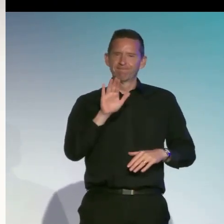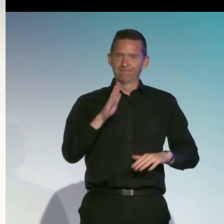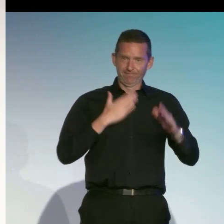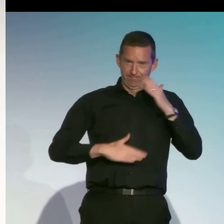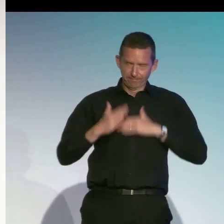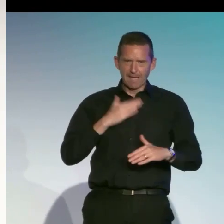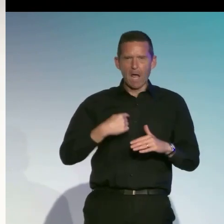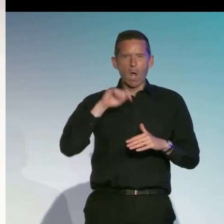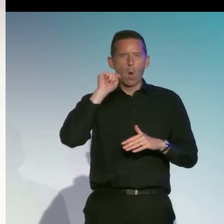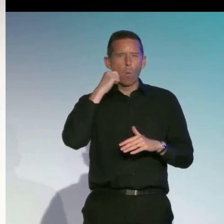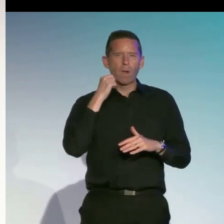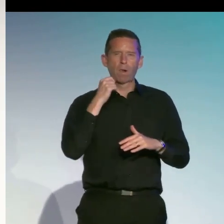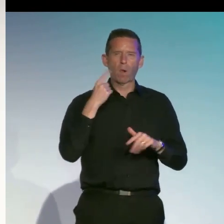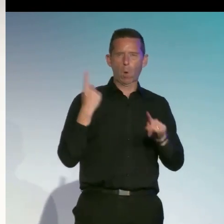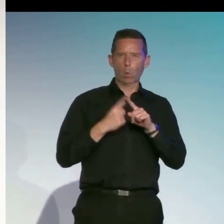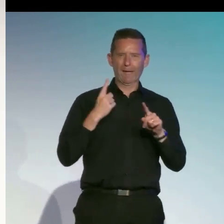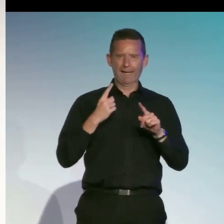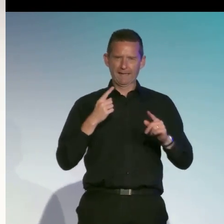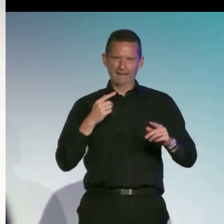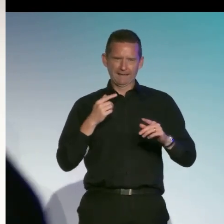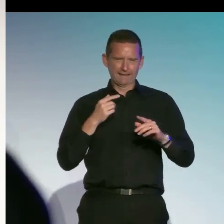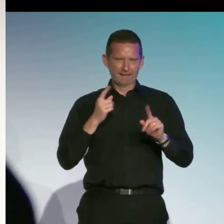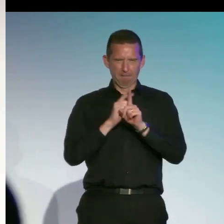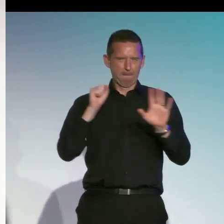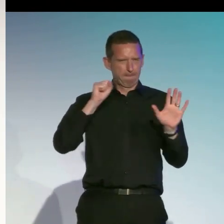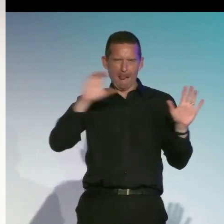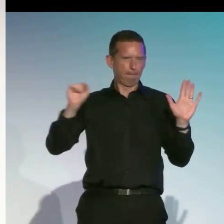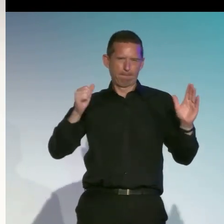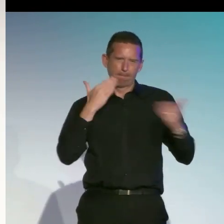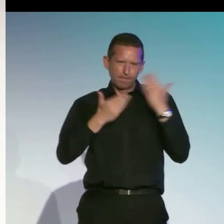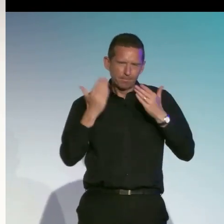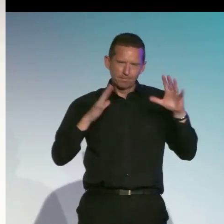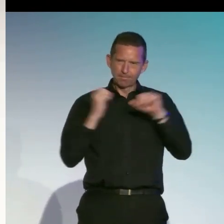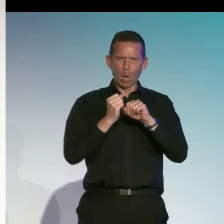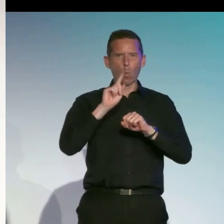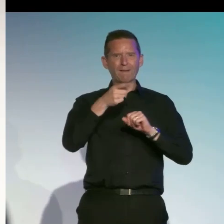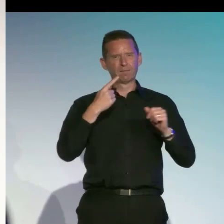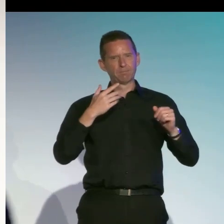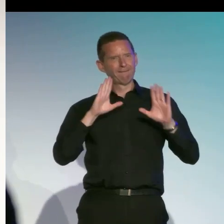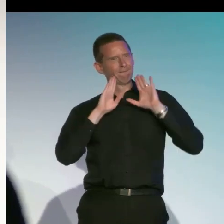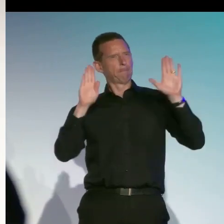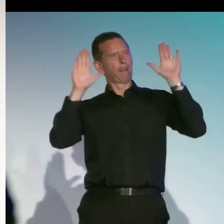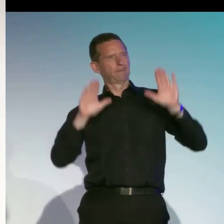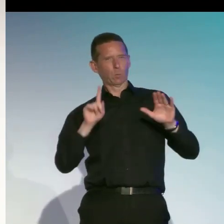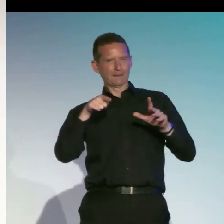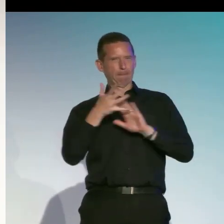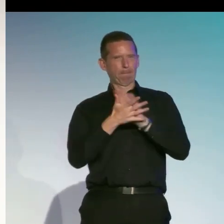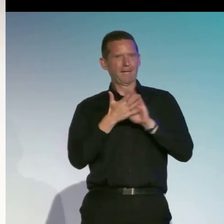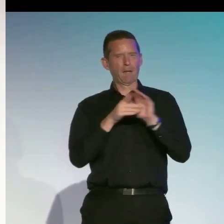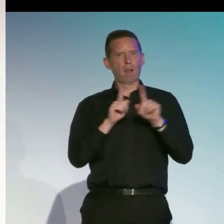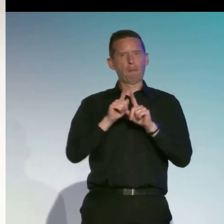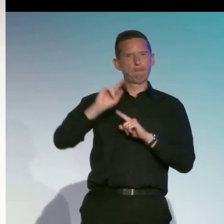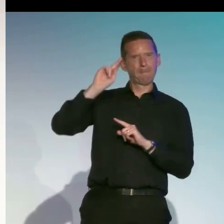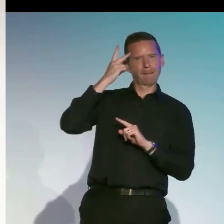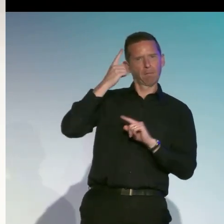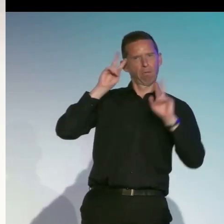I kind of take you on a really quick whistle-stop tour through what fabulousness can mean as a kind of political aesthetic